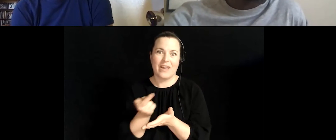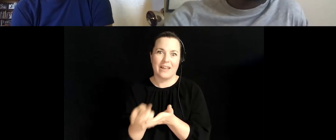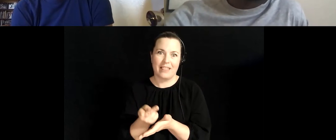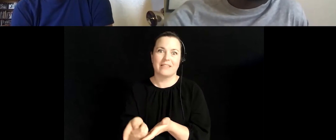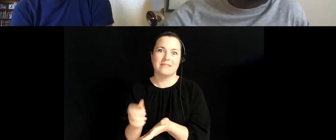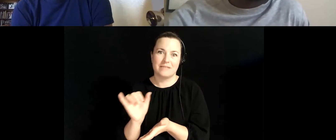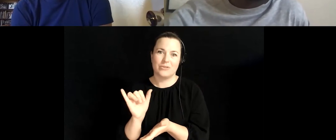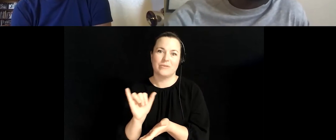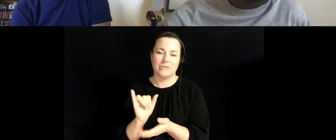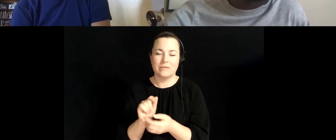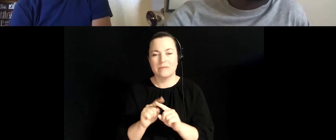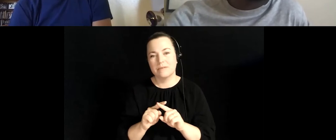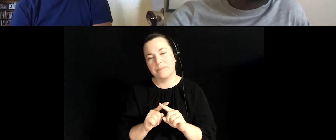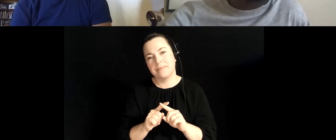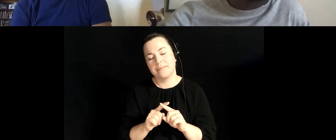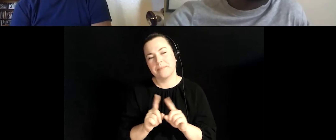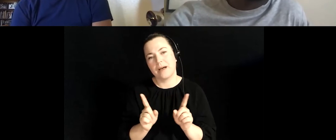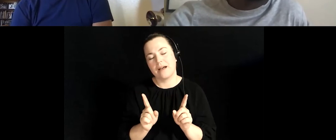I